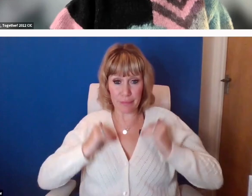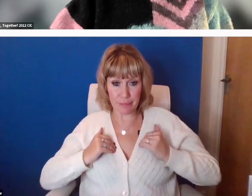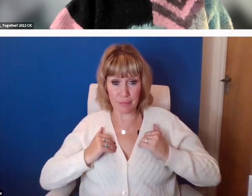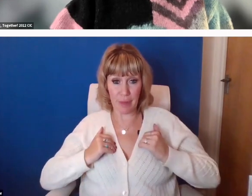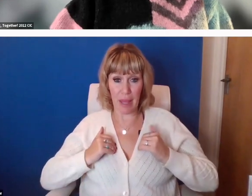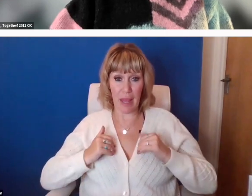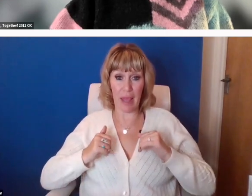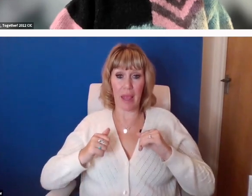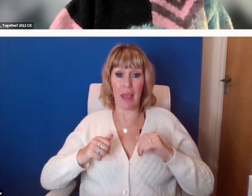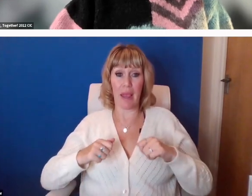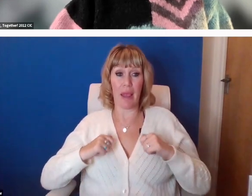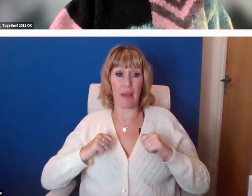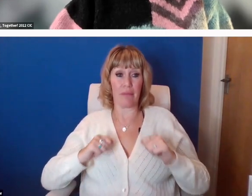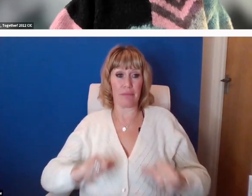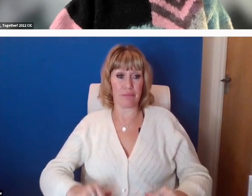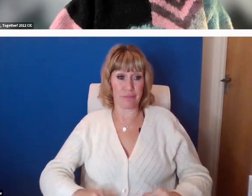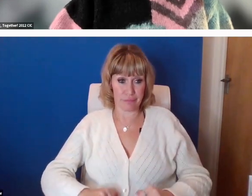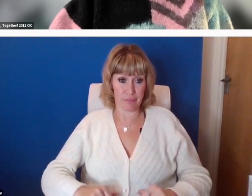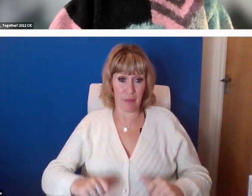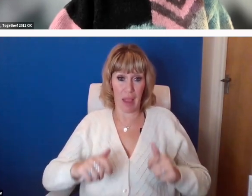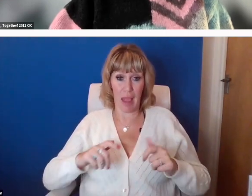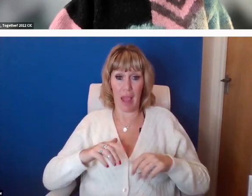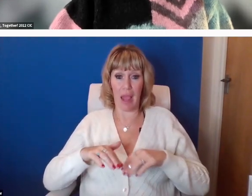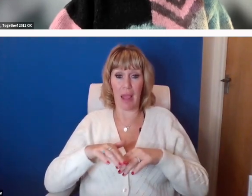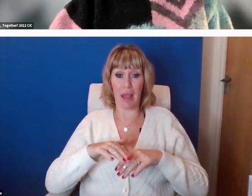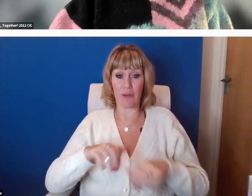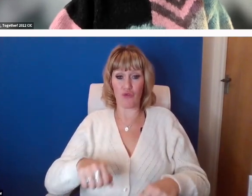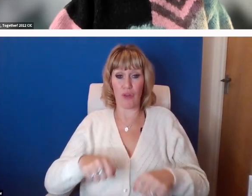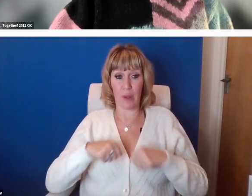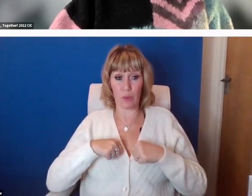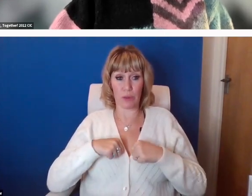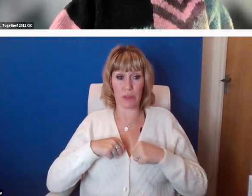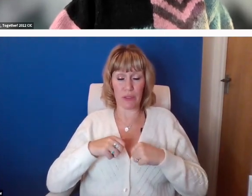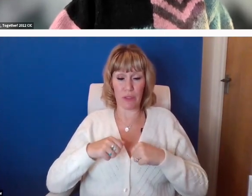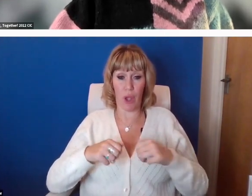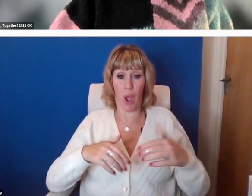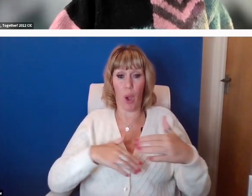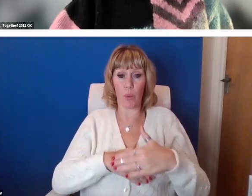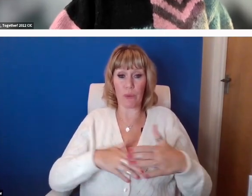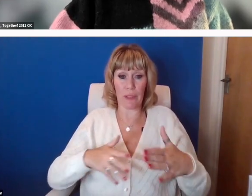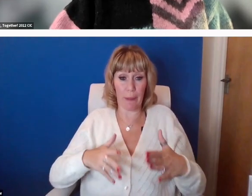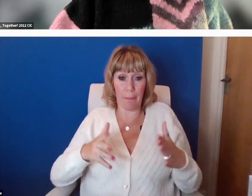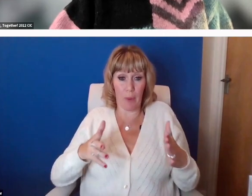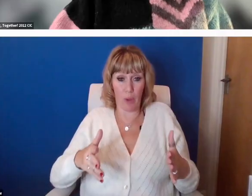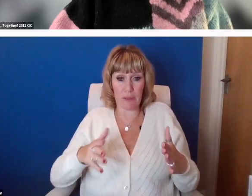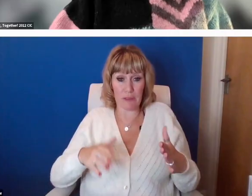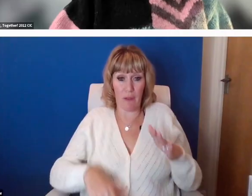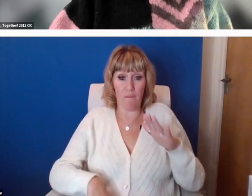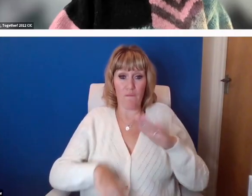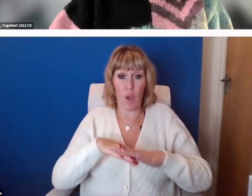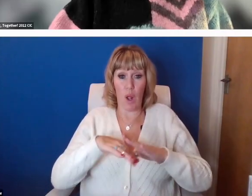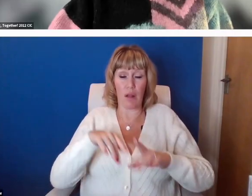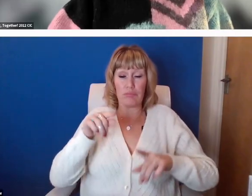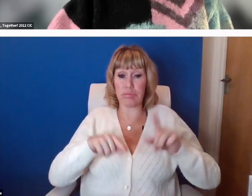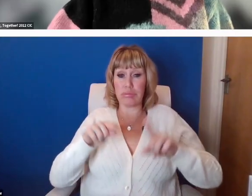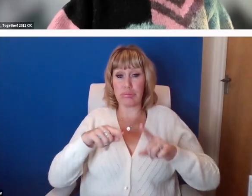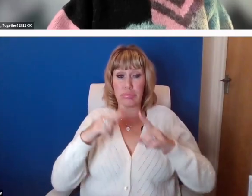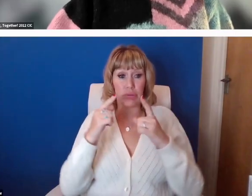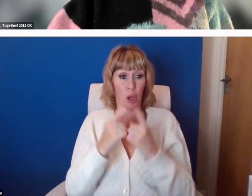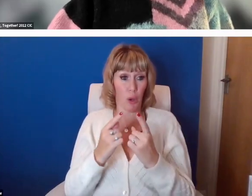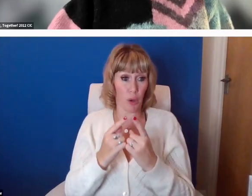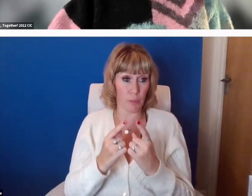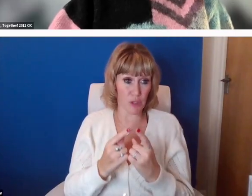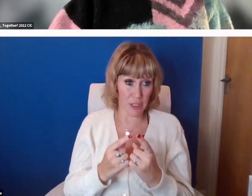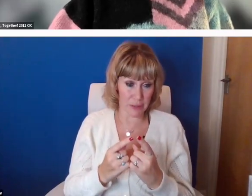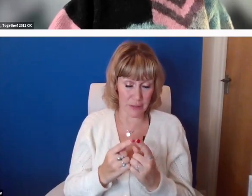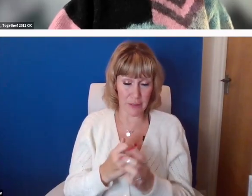sits in a power chair in front of a blue van. She's holding a box containing miscellaneous objects. One of